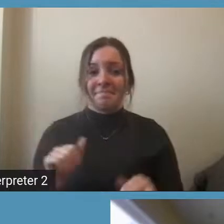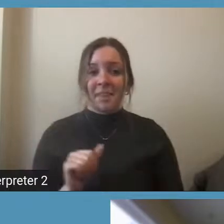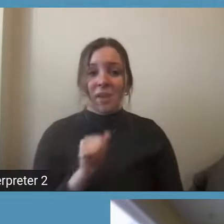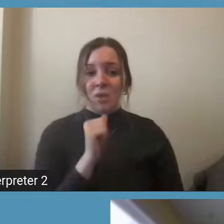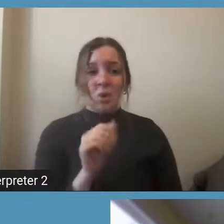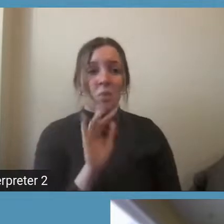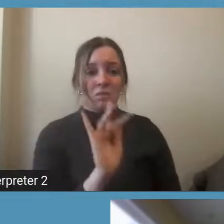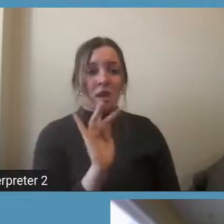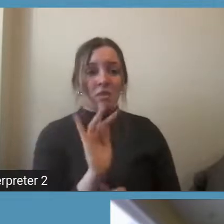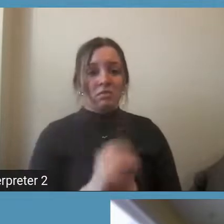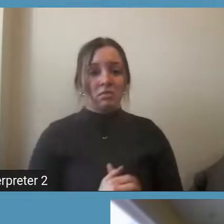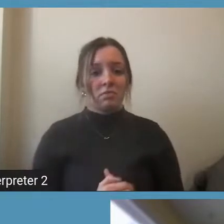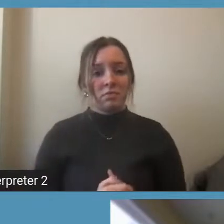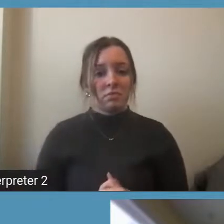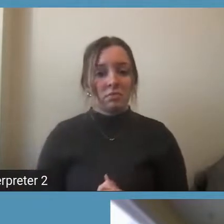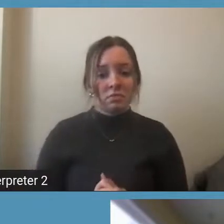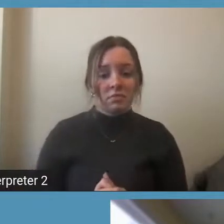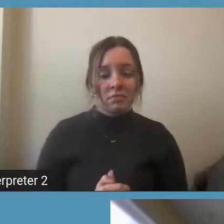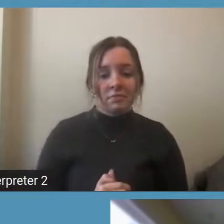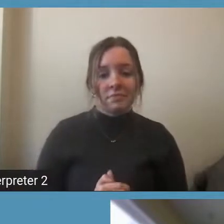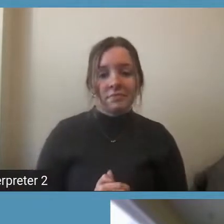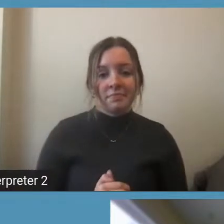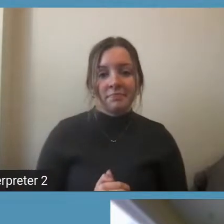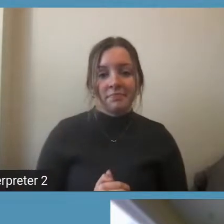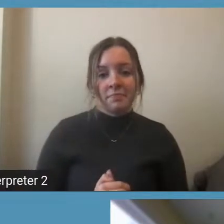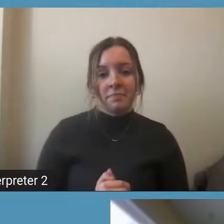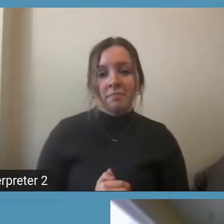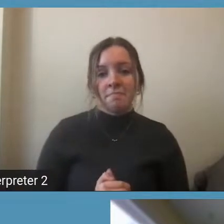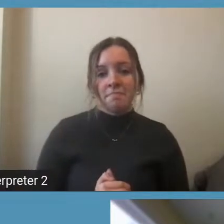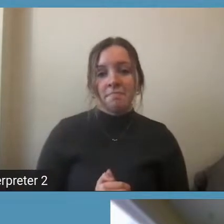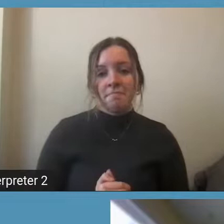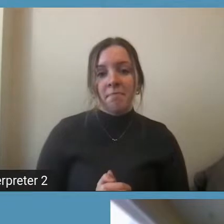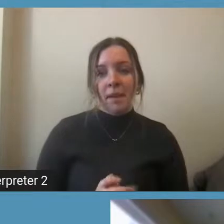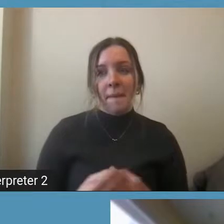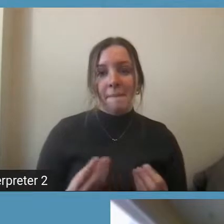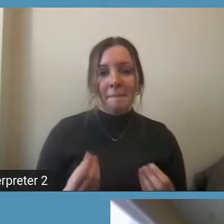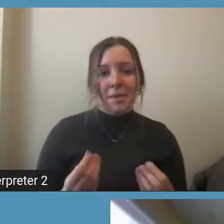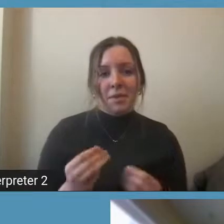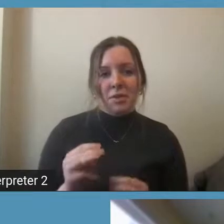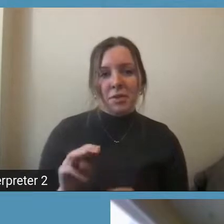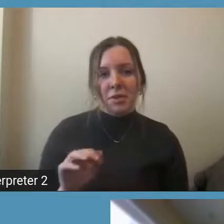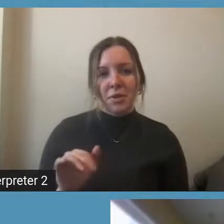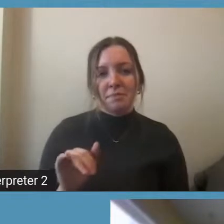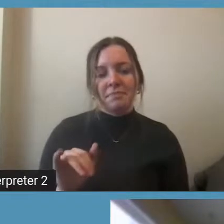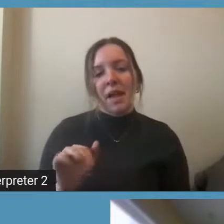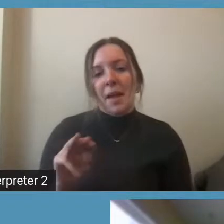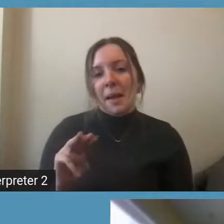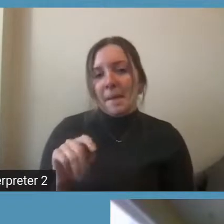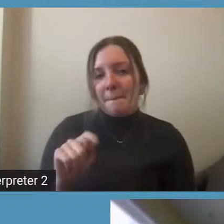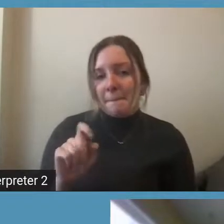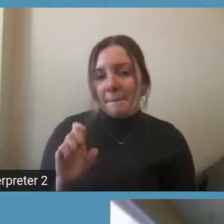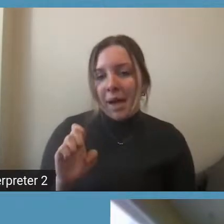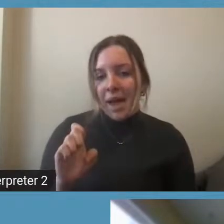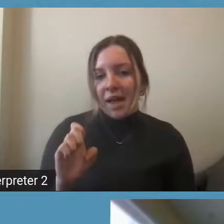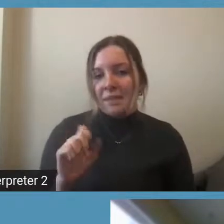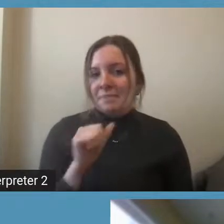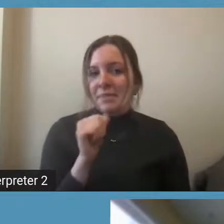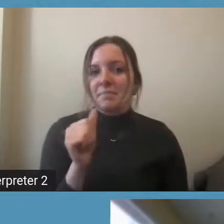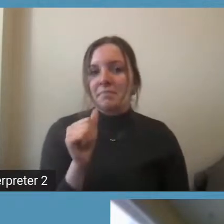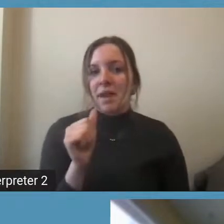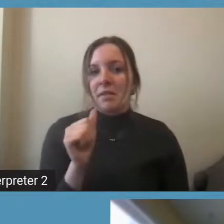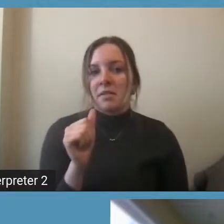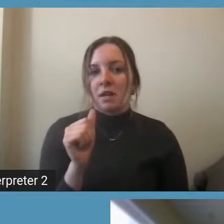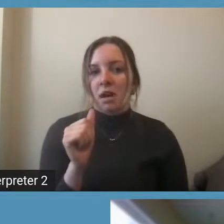ideal. Things that are matte, things that are not complex, like I like to say, a banana isn't